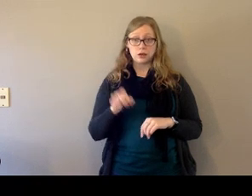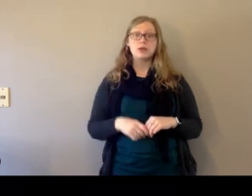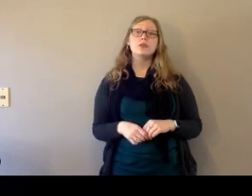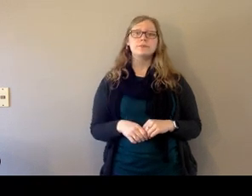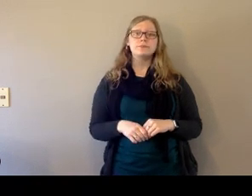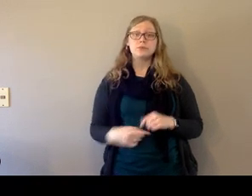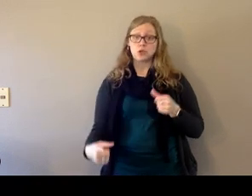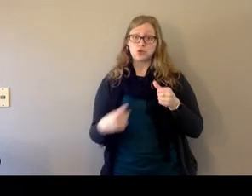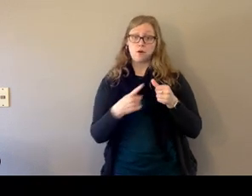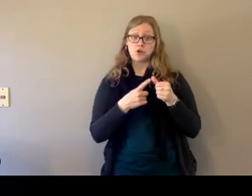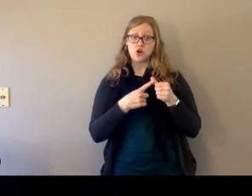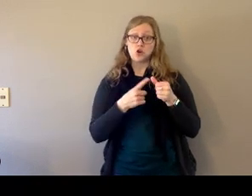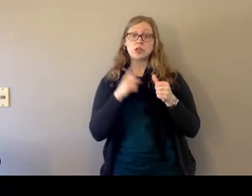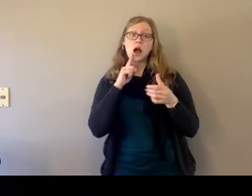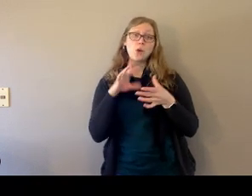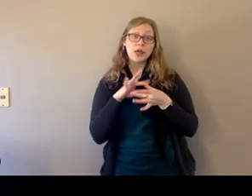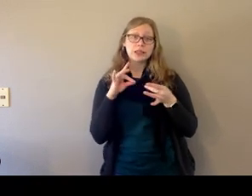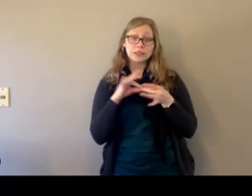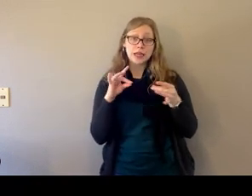that